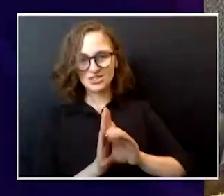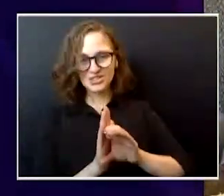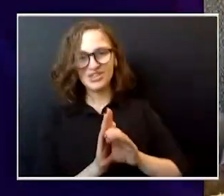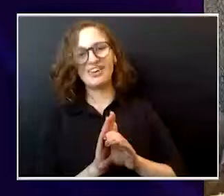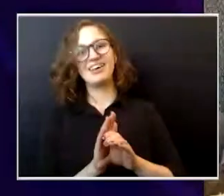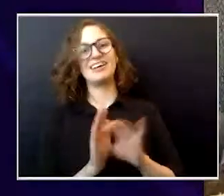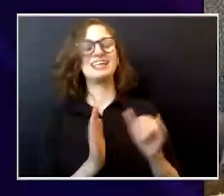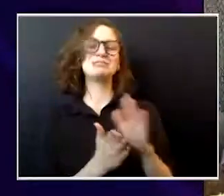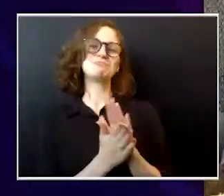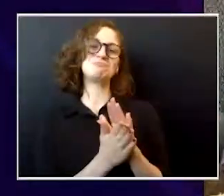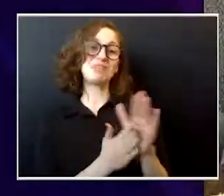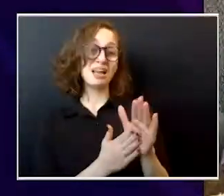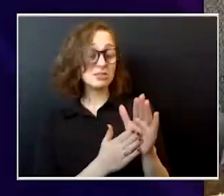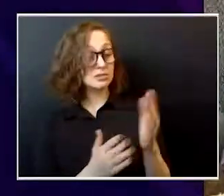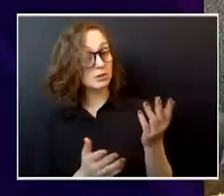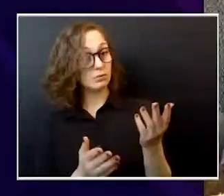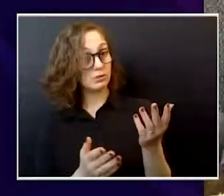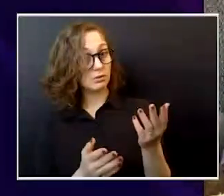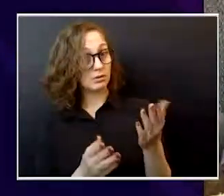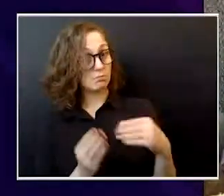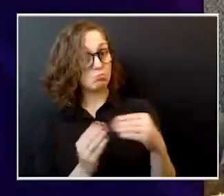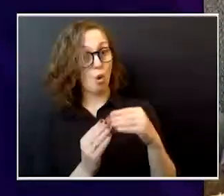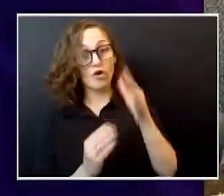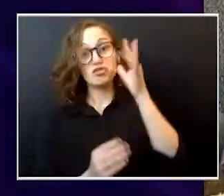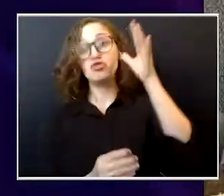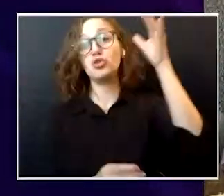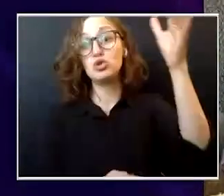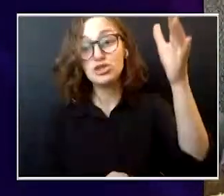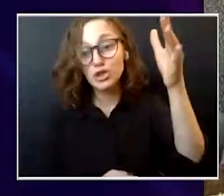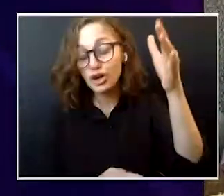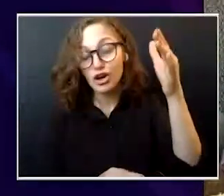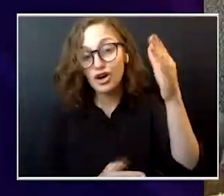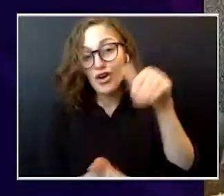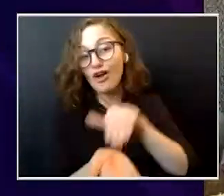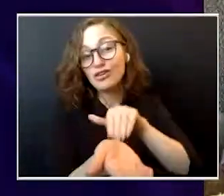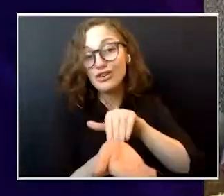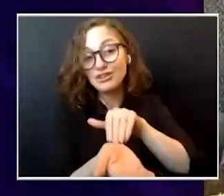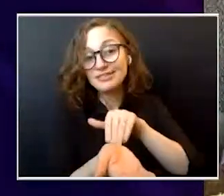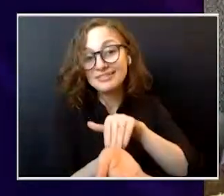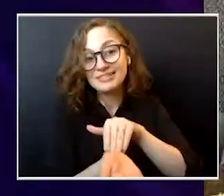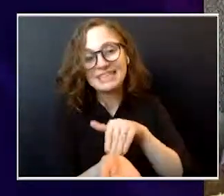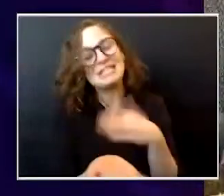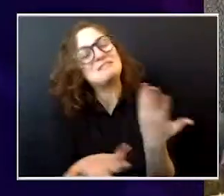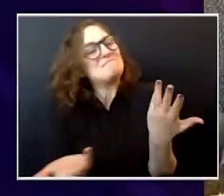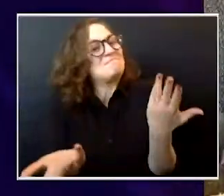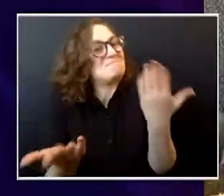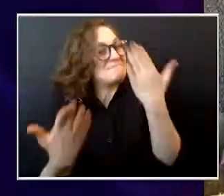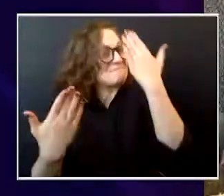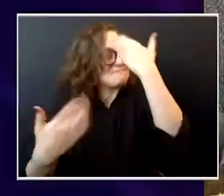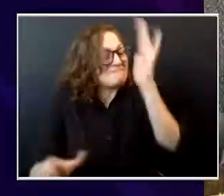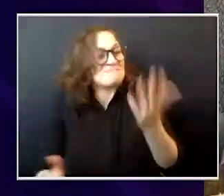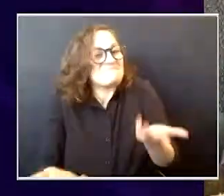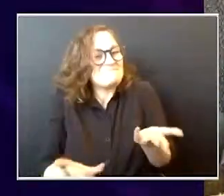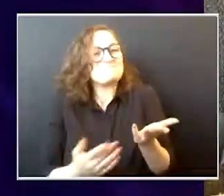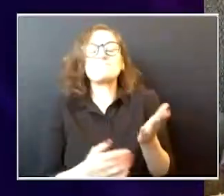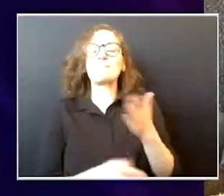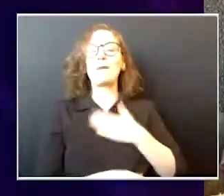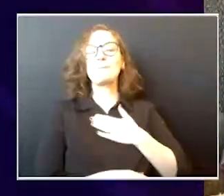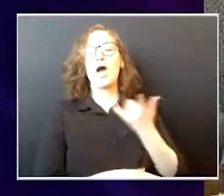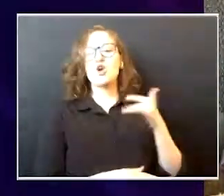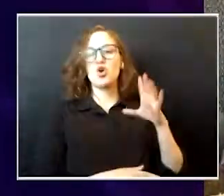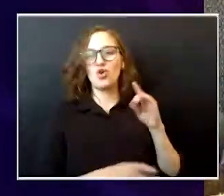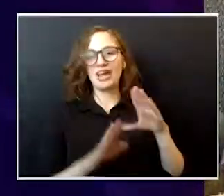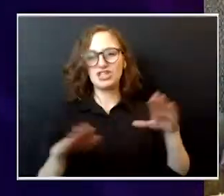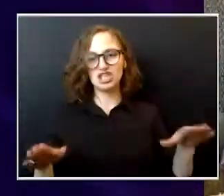Is this another future generations of doctors? Who knows? Those are my grandchildren. Maverick on the right